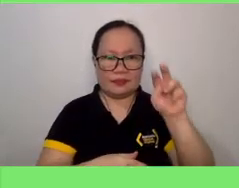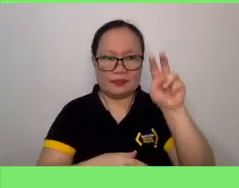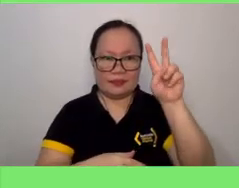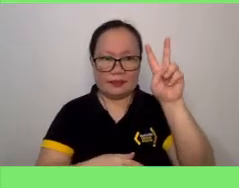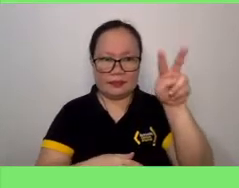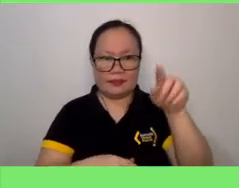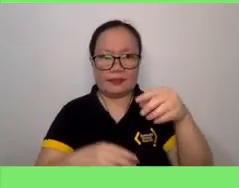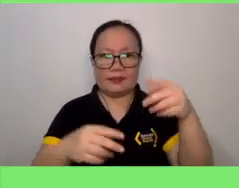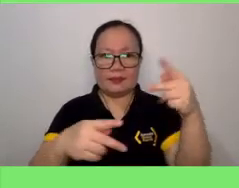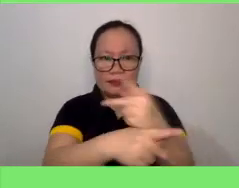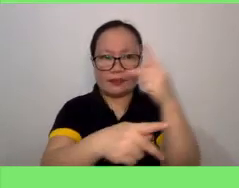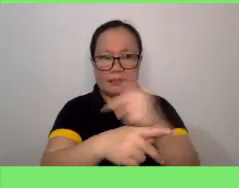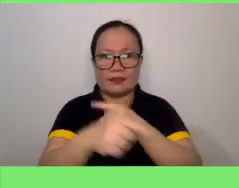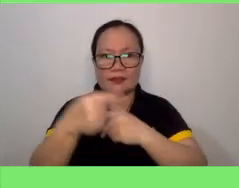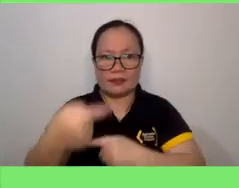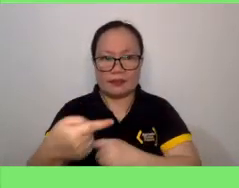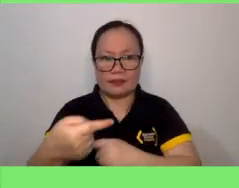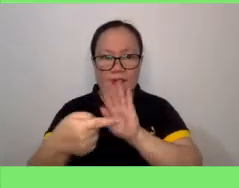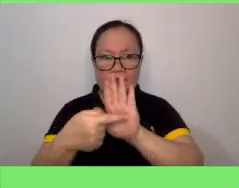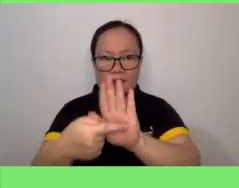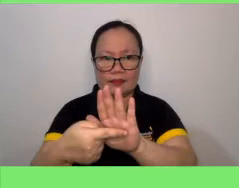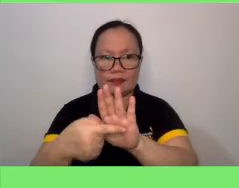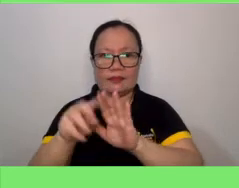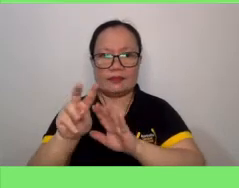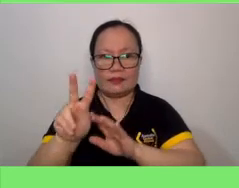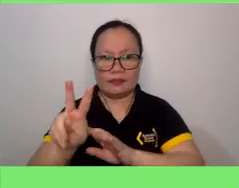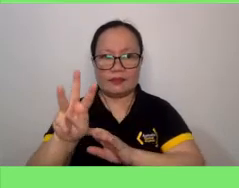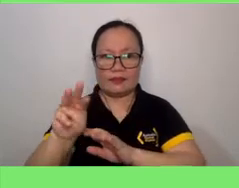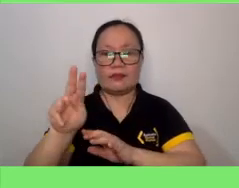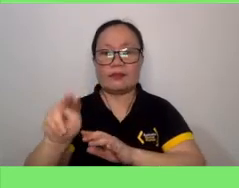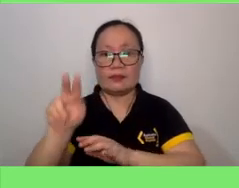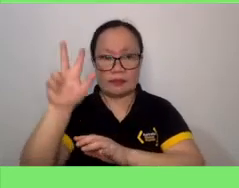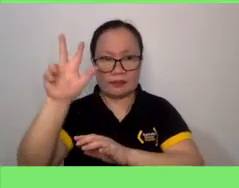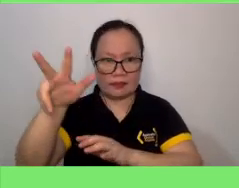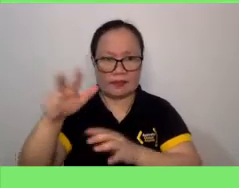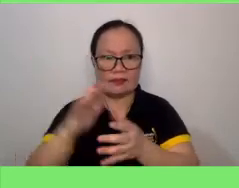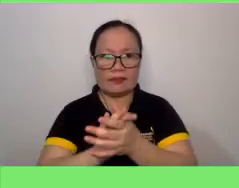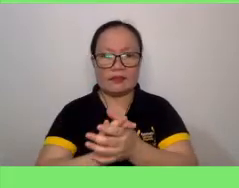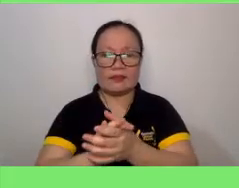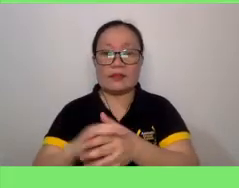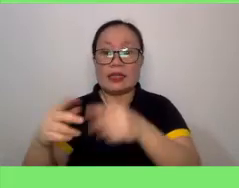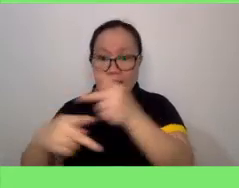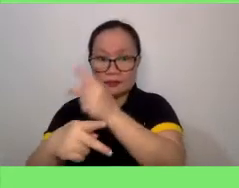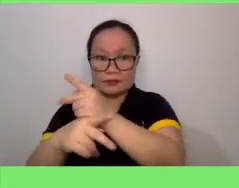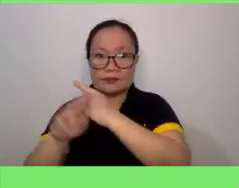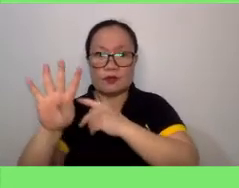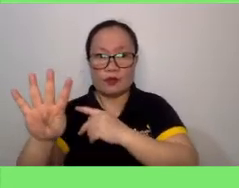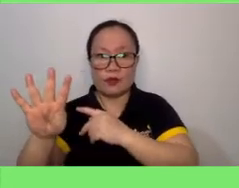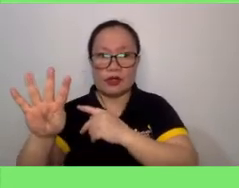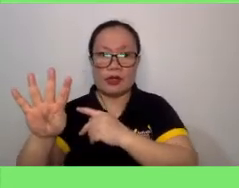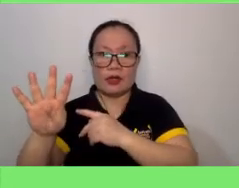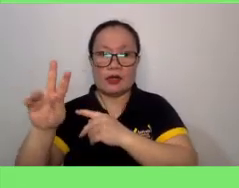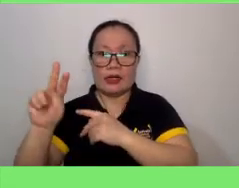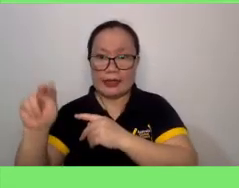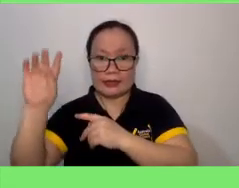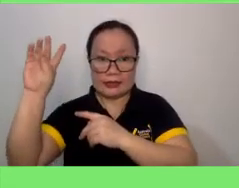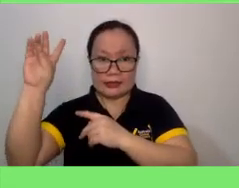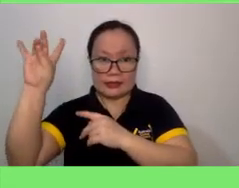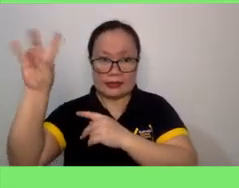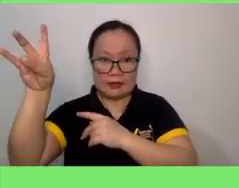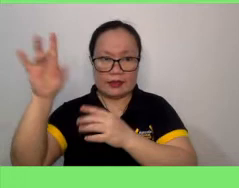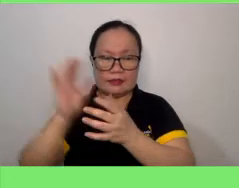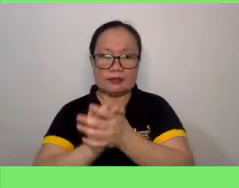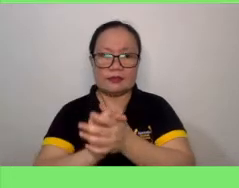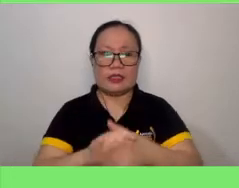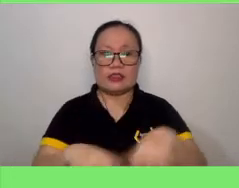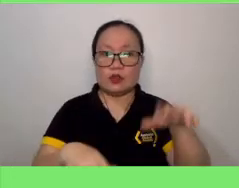squared times negative 2mn cubed times 4n raised to 7. So, multiply lang po natin lahat. So, 3 times negative